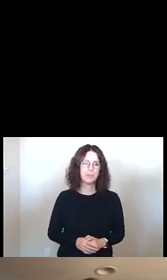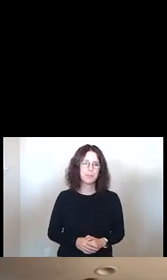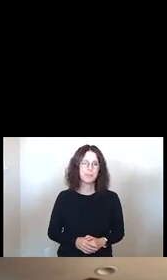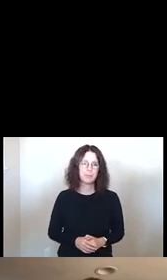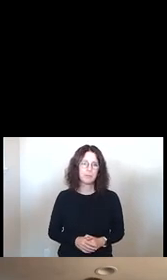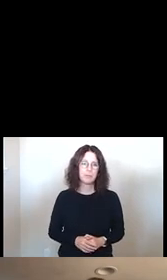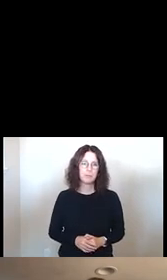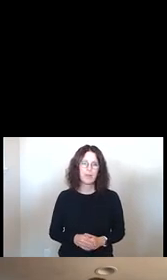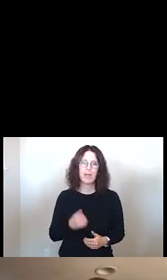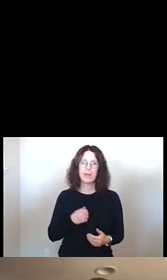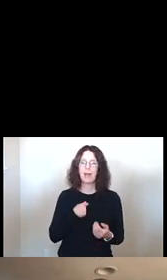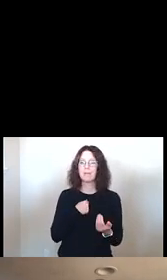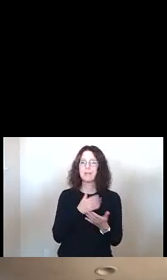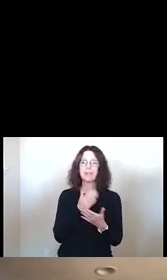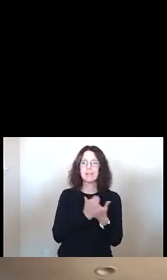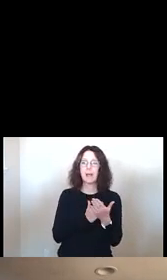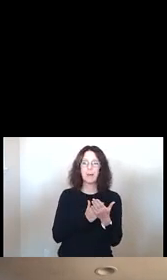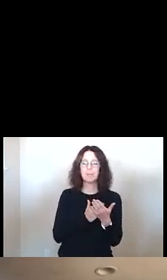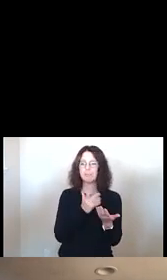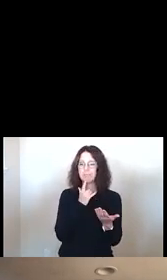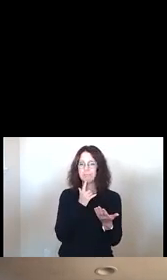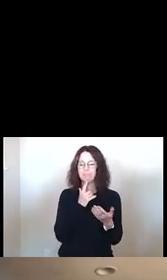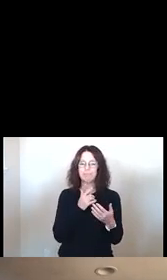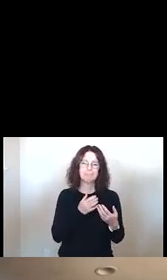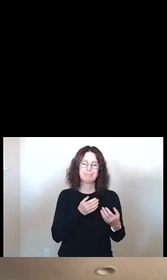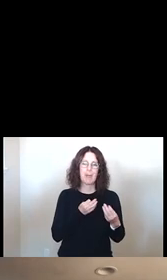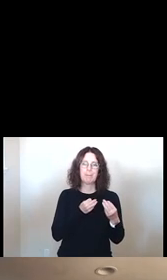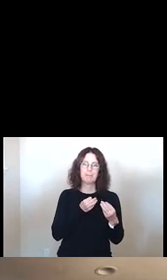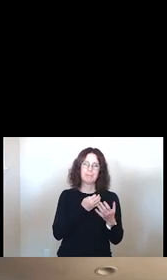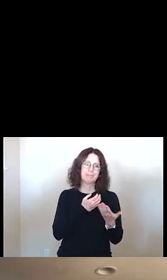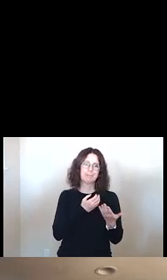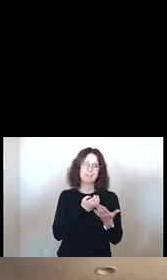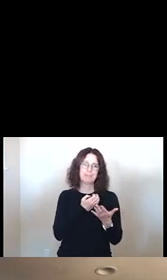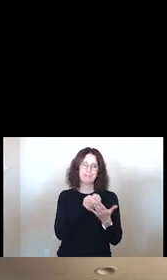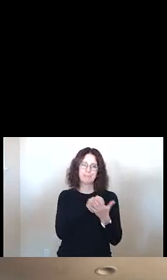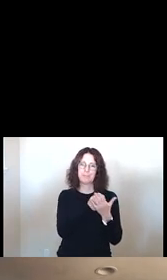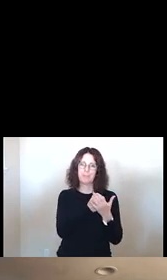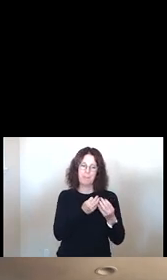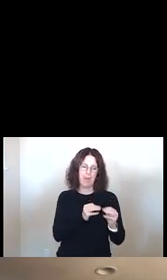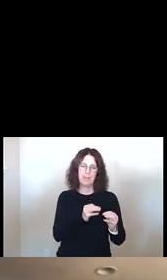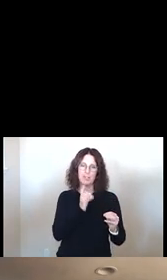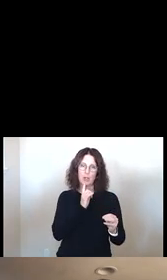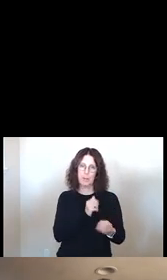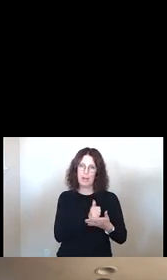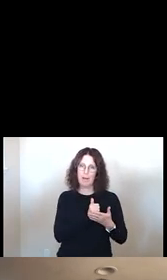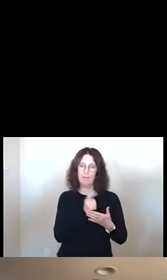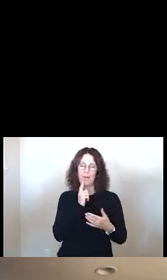can be useful if you're hired by a firm that looks at its own data.